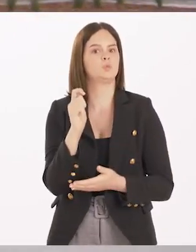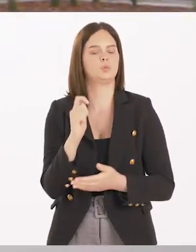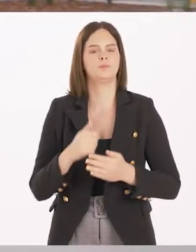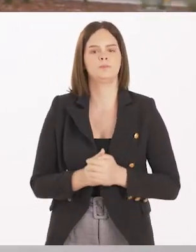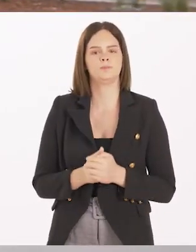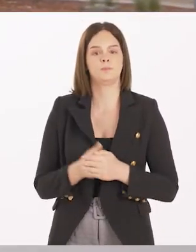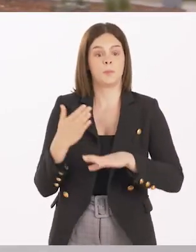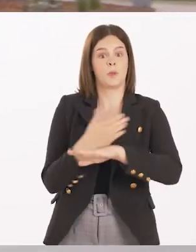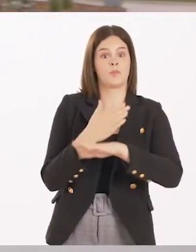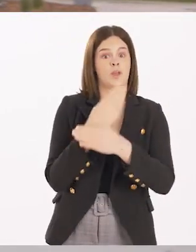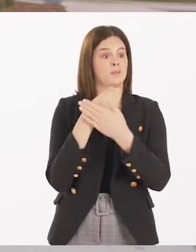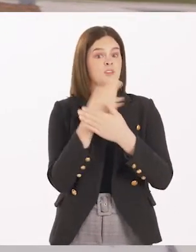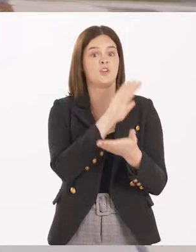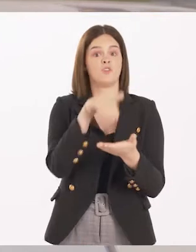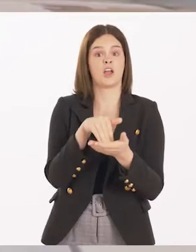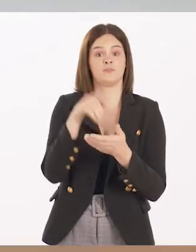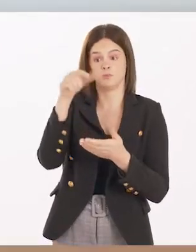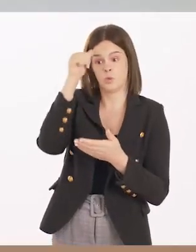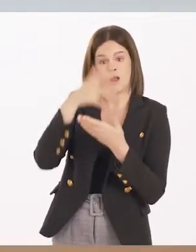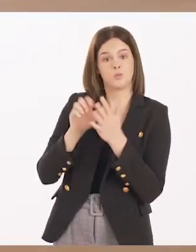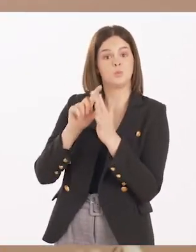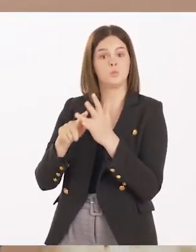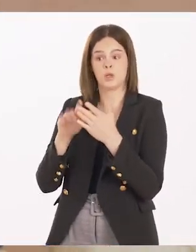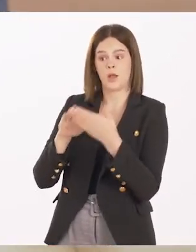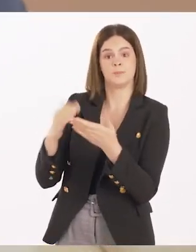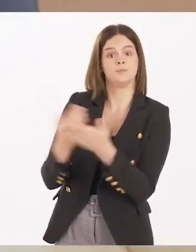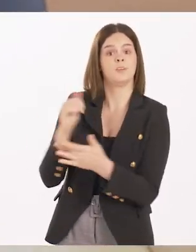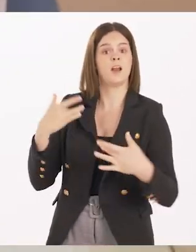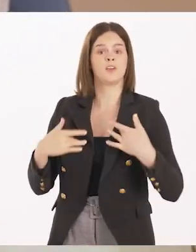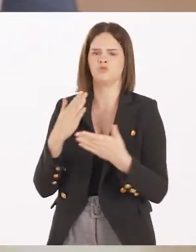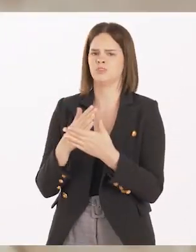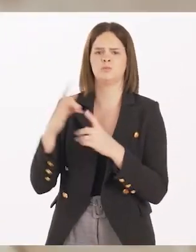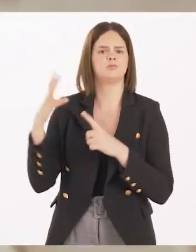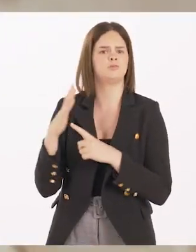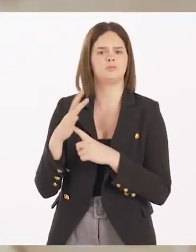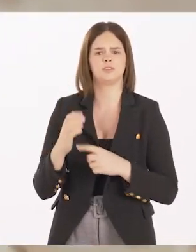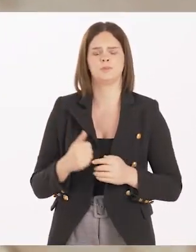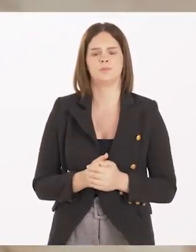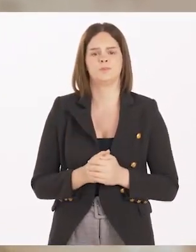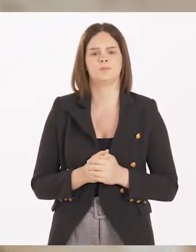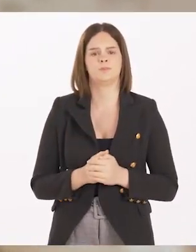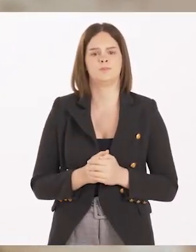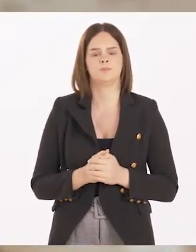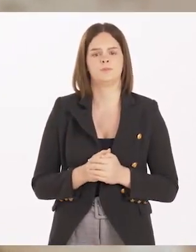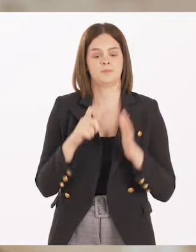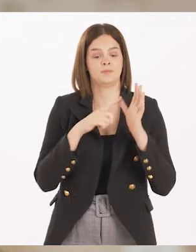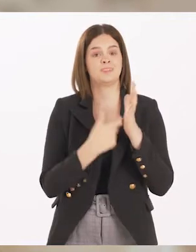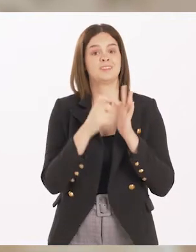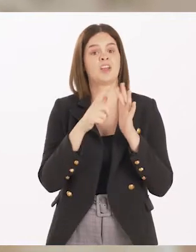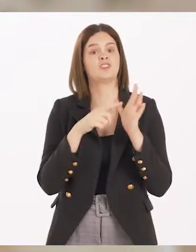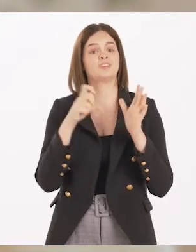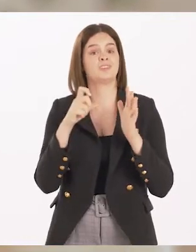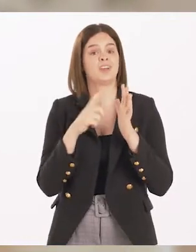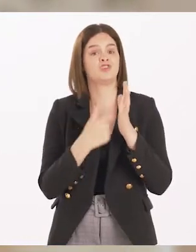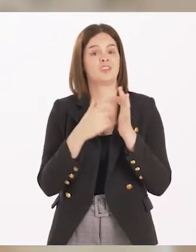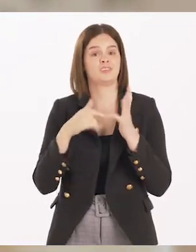before we arrive makes all the difference. With cardiac arrests, seconds count and it's up to all of us to know what to do